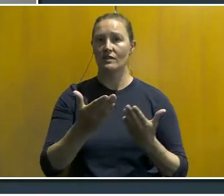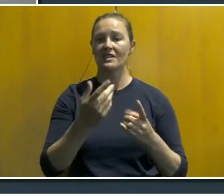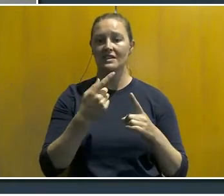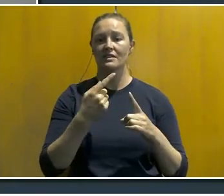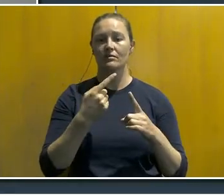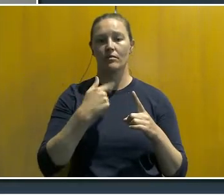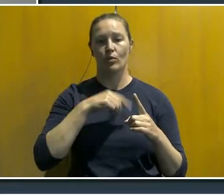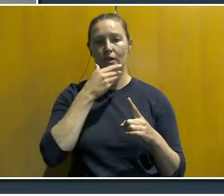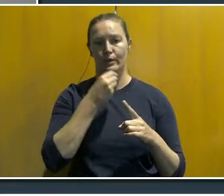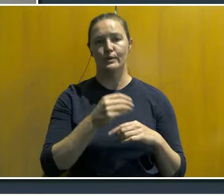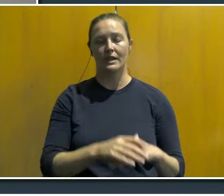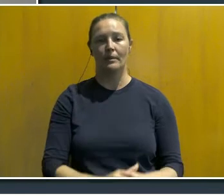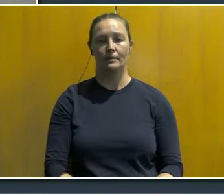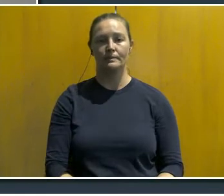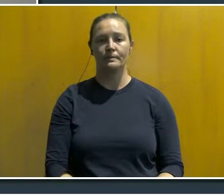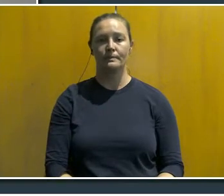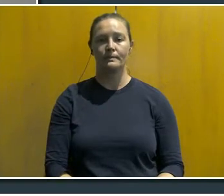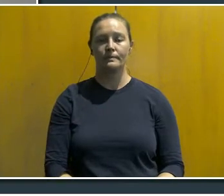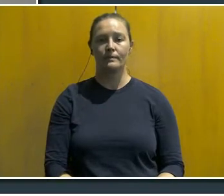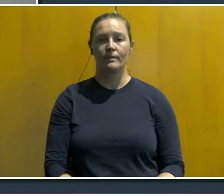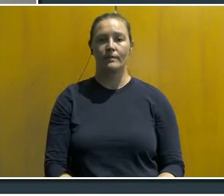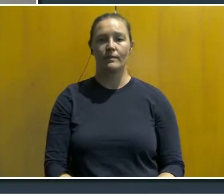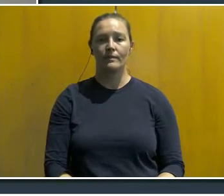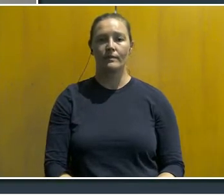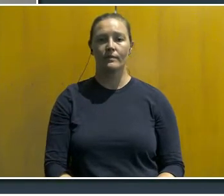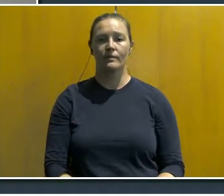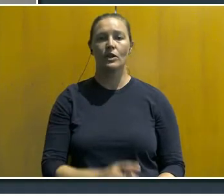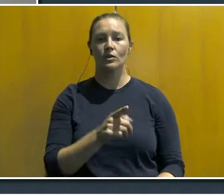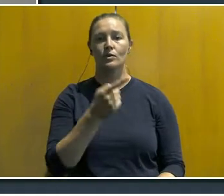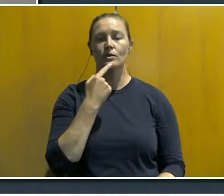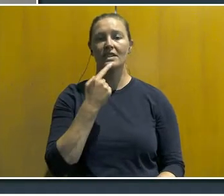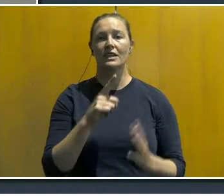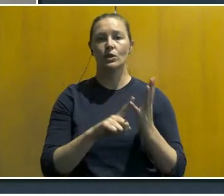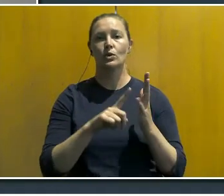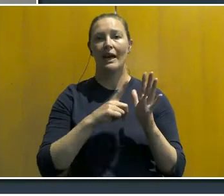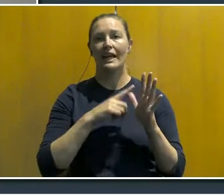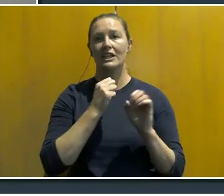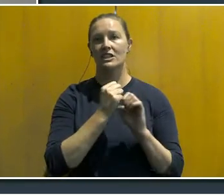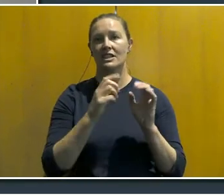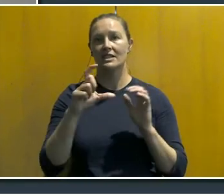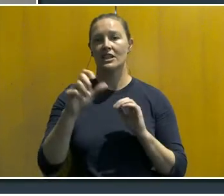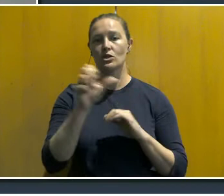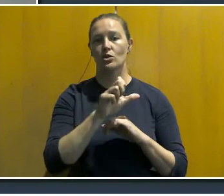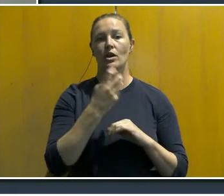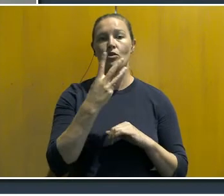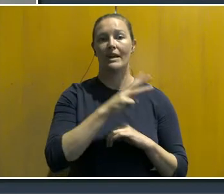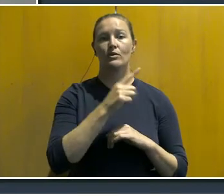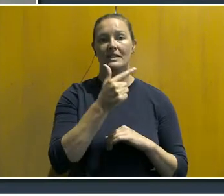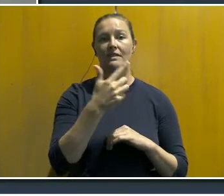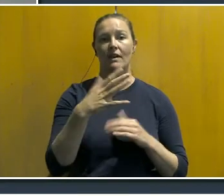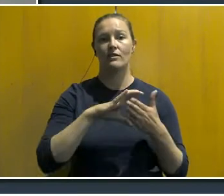council services received. It was suggested that the UAGC should be increased from